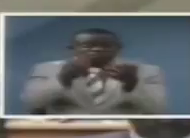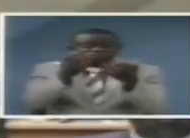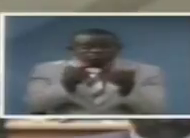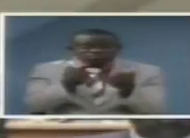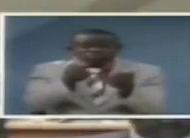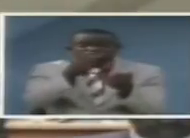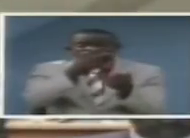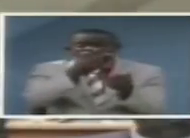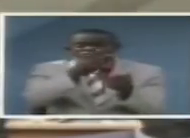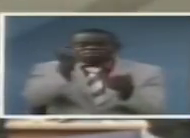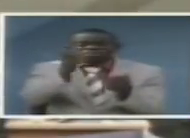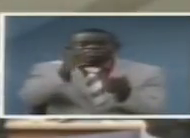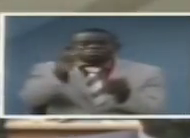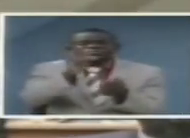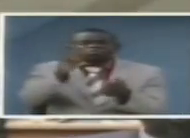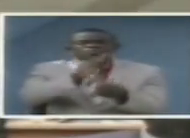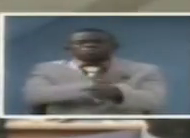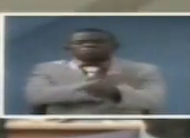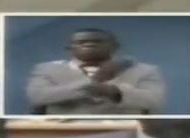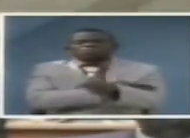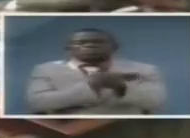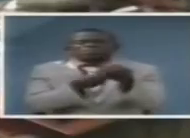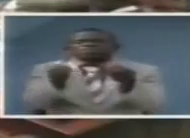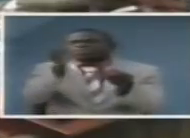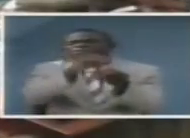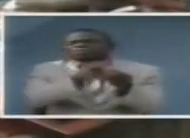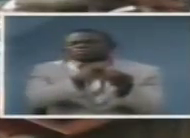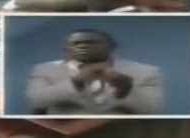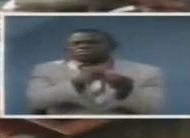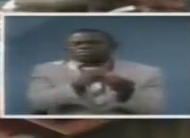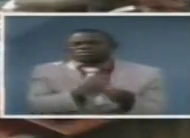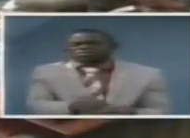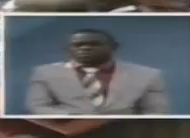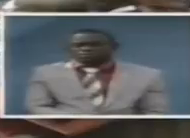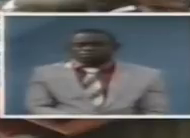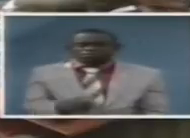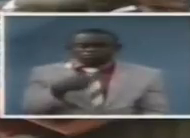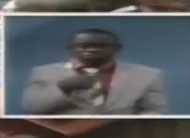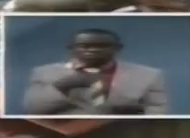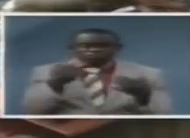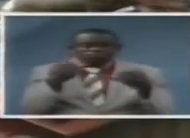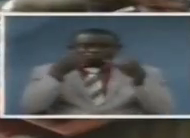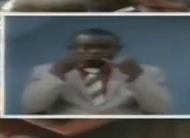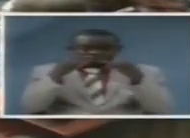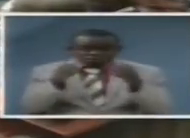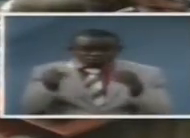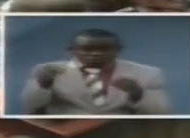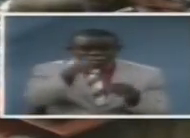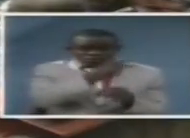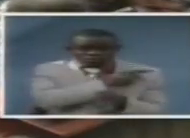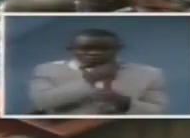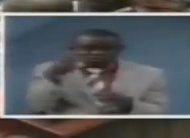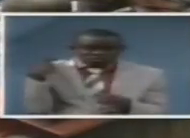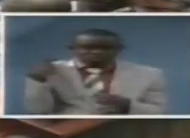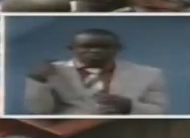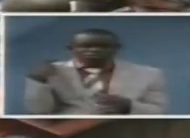megawatts through this initiative in phase 1. I wish to inform this August House that financial